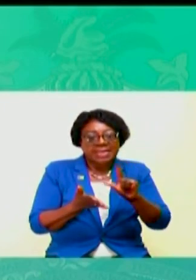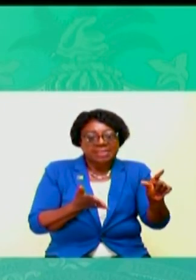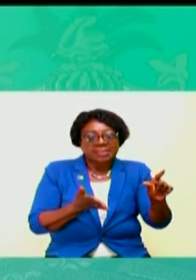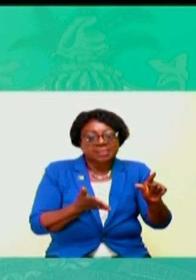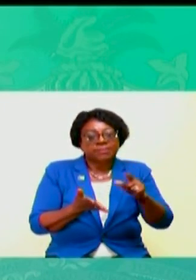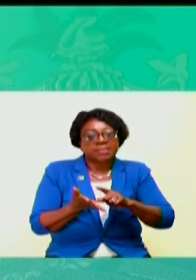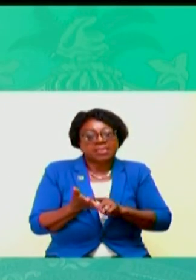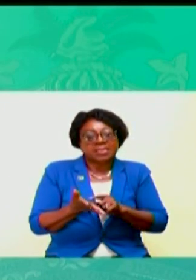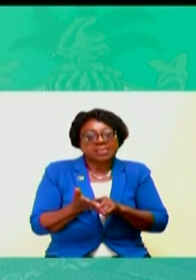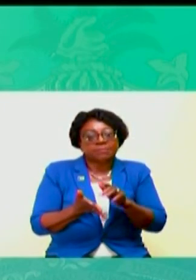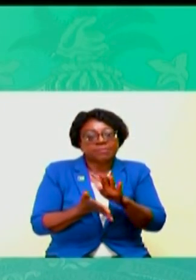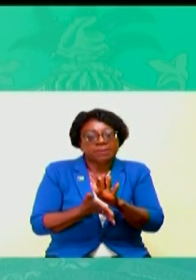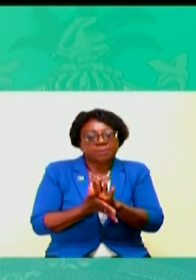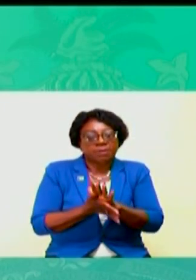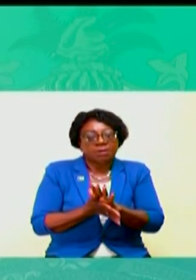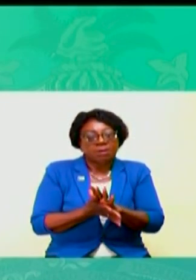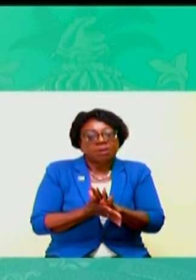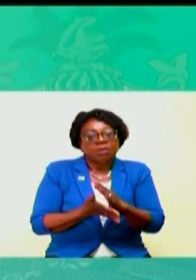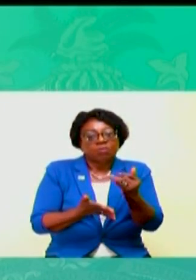was drafted by